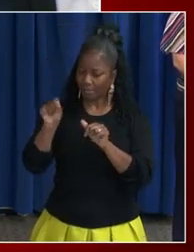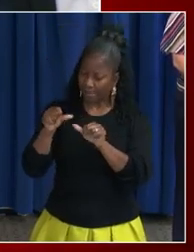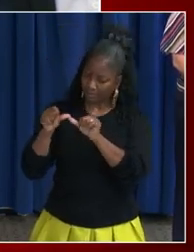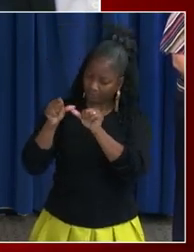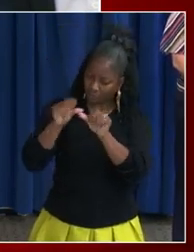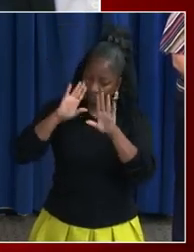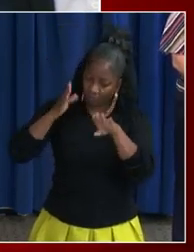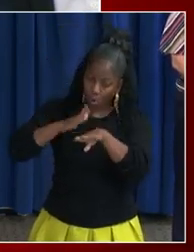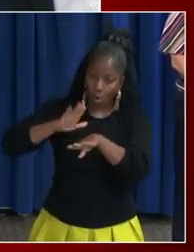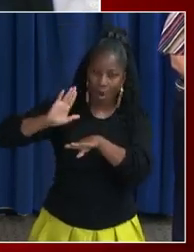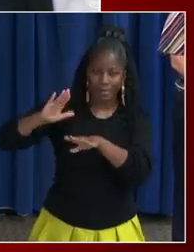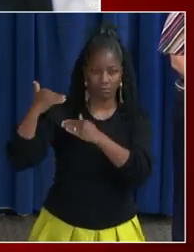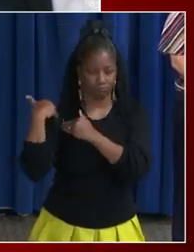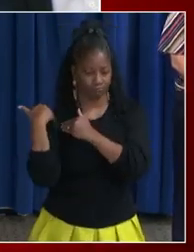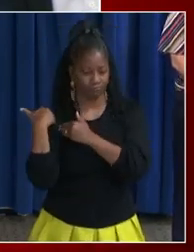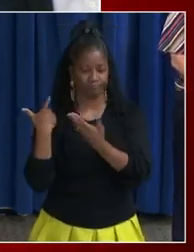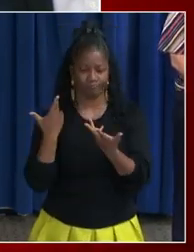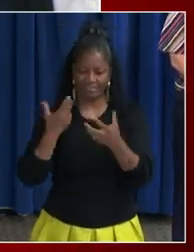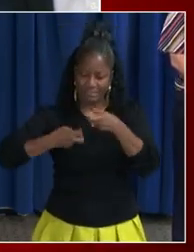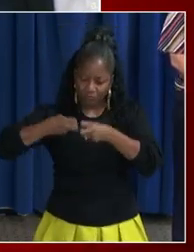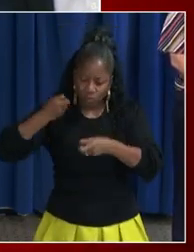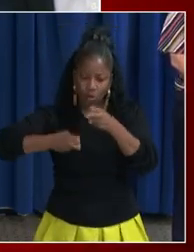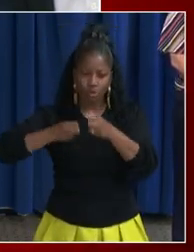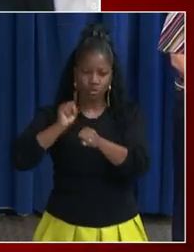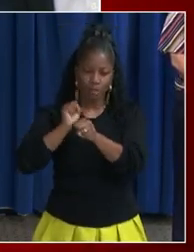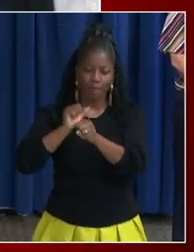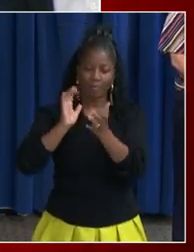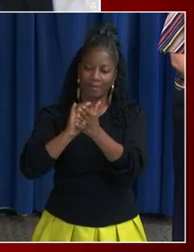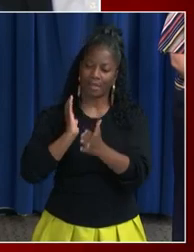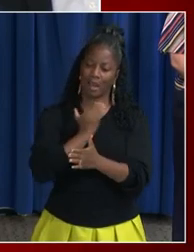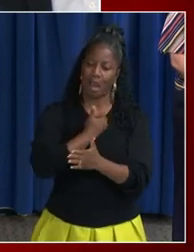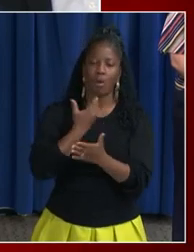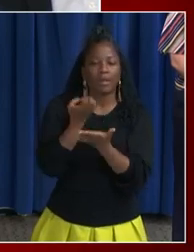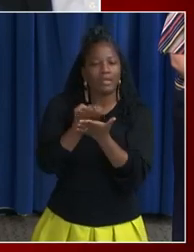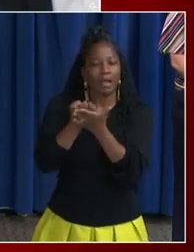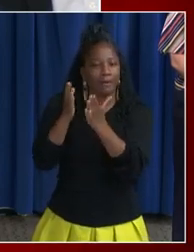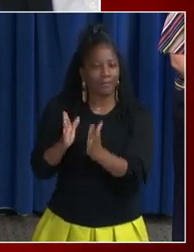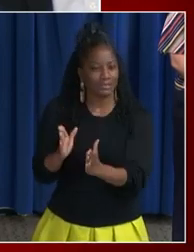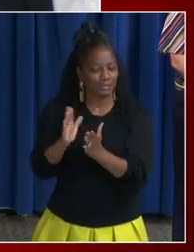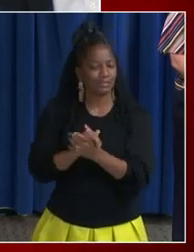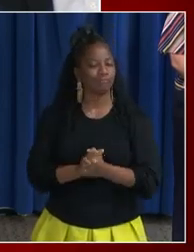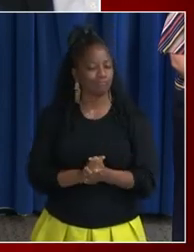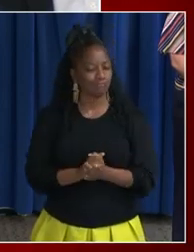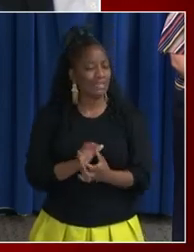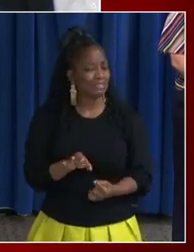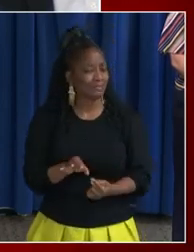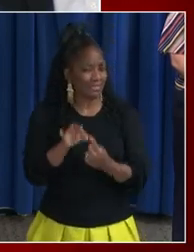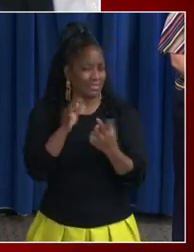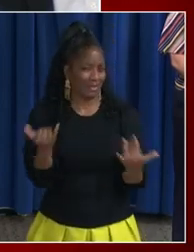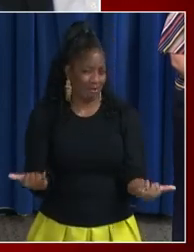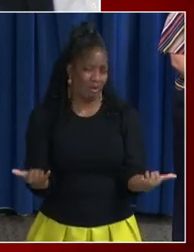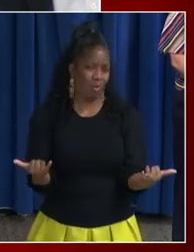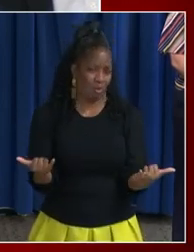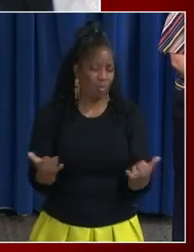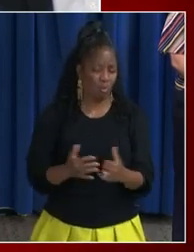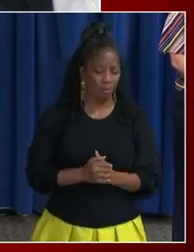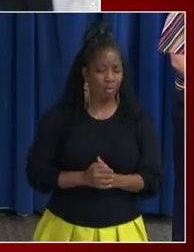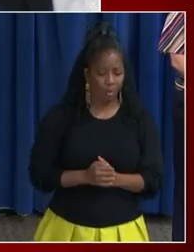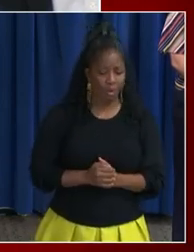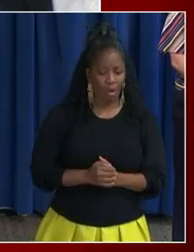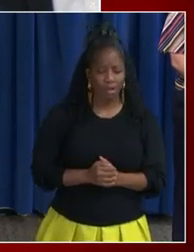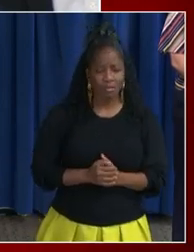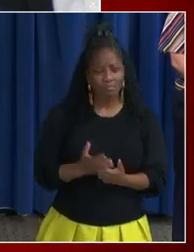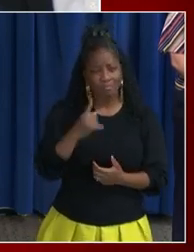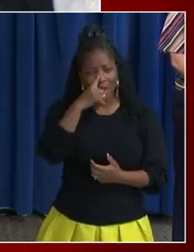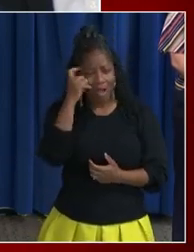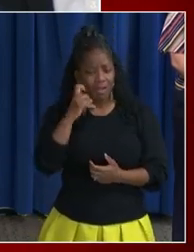those the difficult job of being the district's chief economist, especially now when